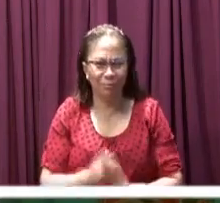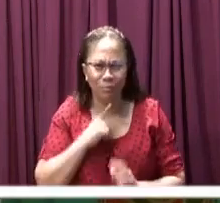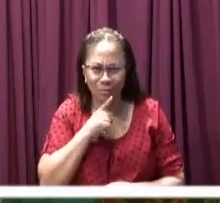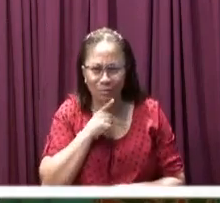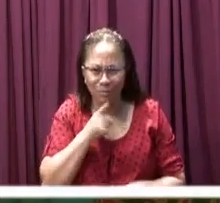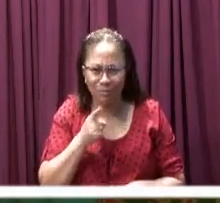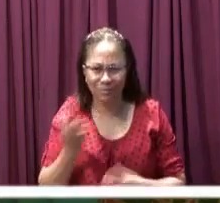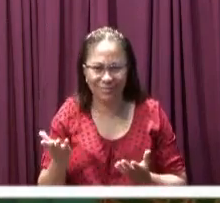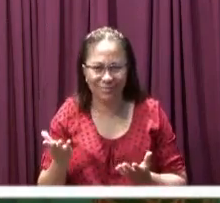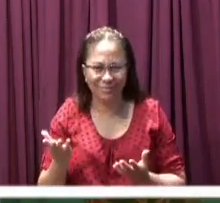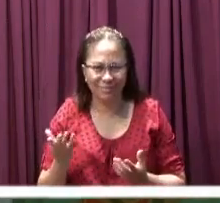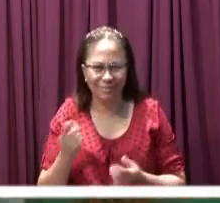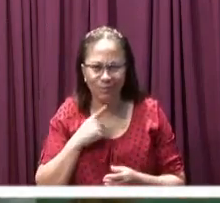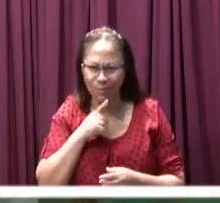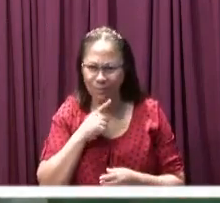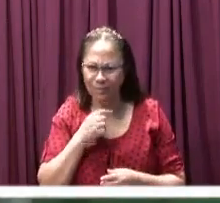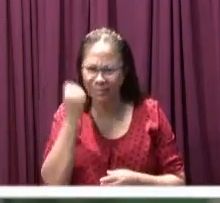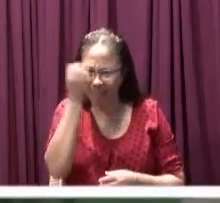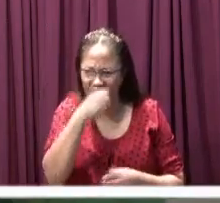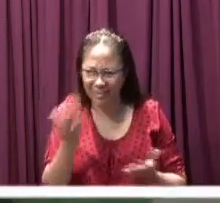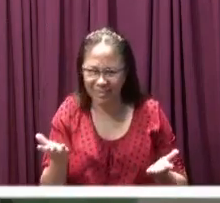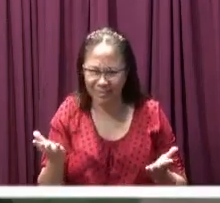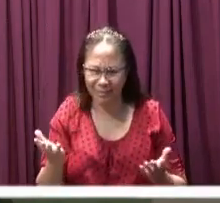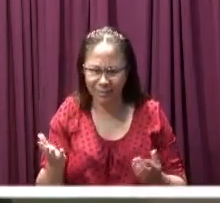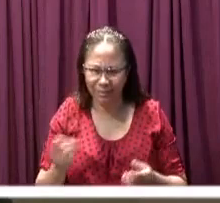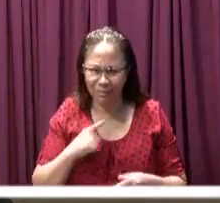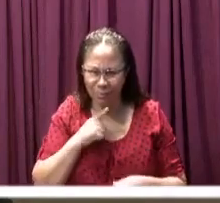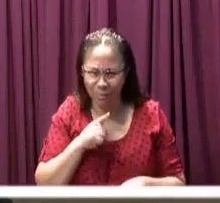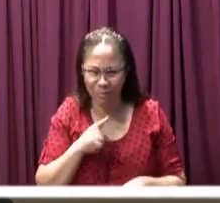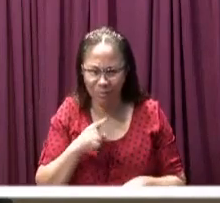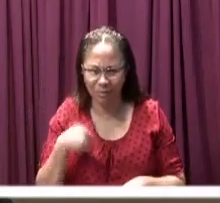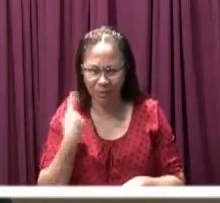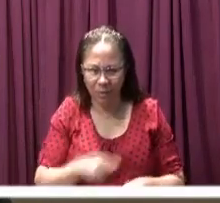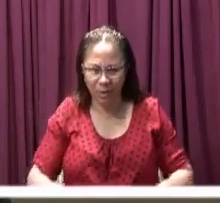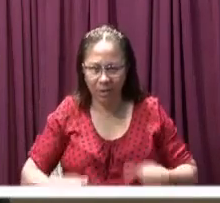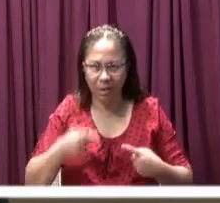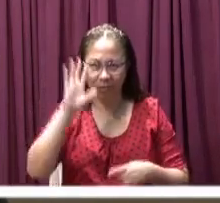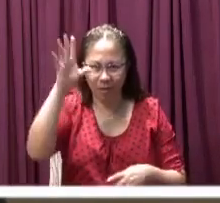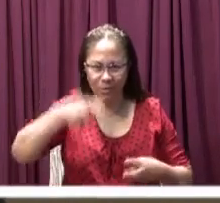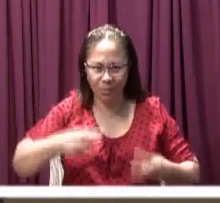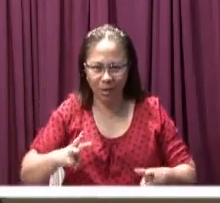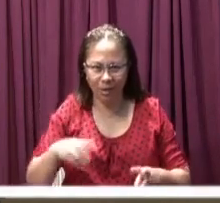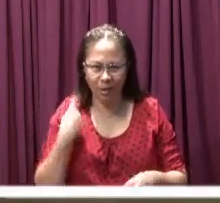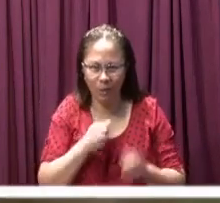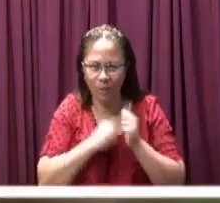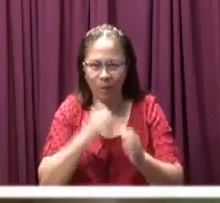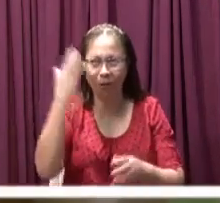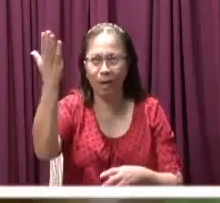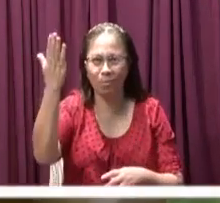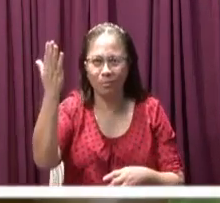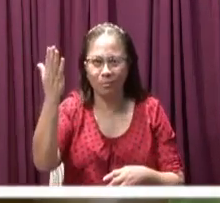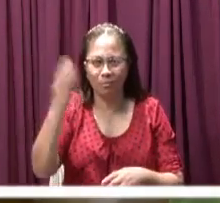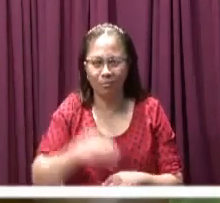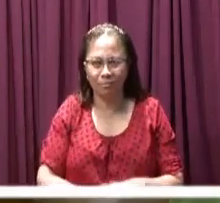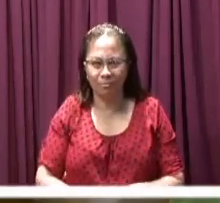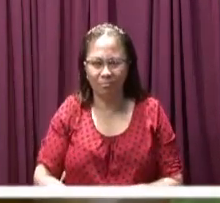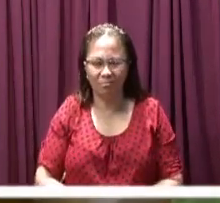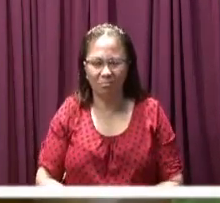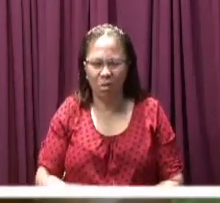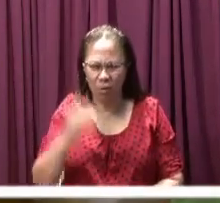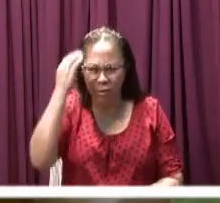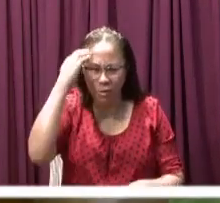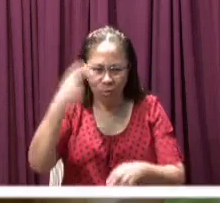Really? Really? Serious? That's how we do it? You know, sheep could be the most stubborn things in the world,